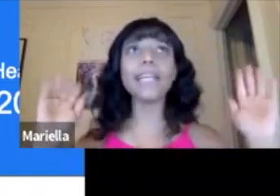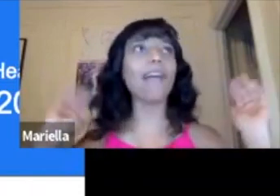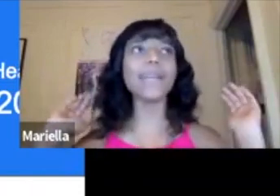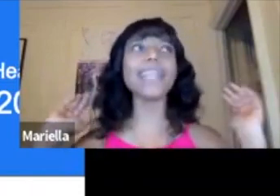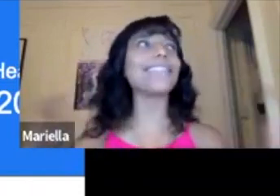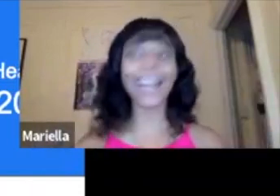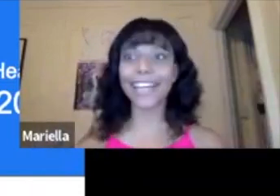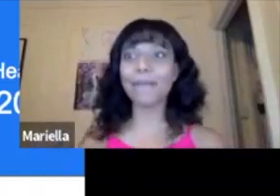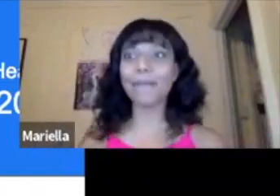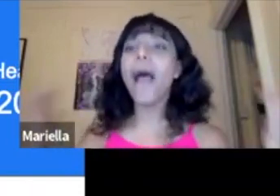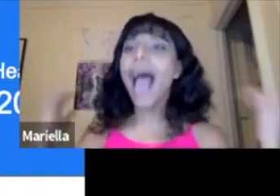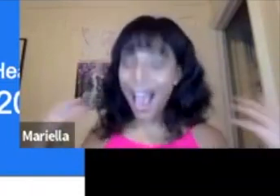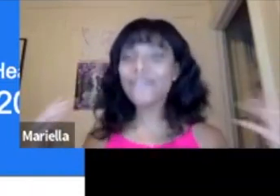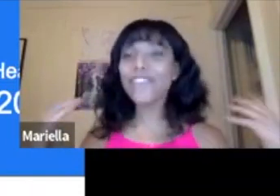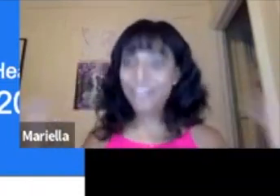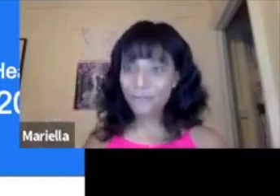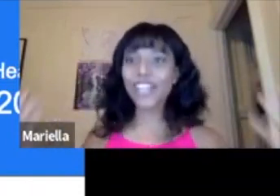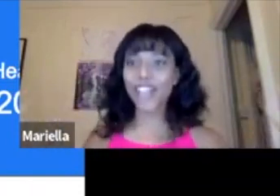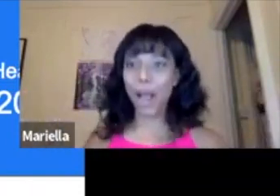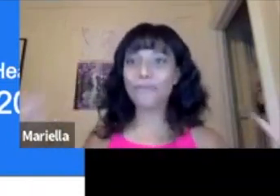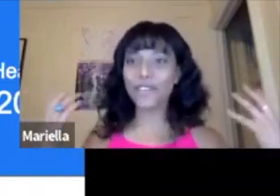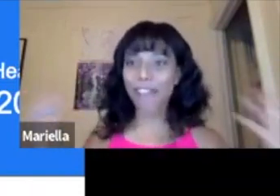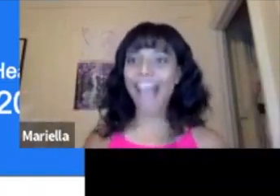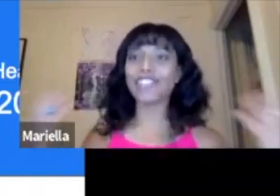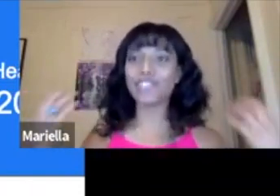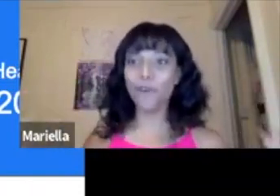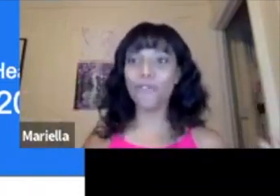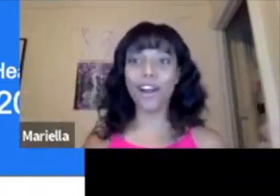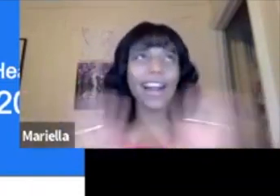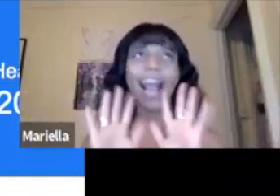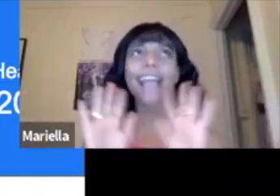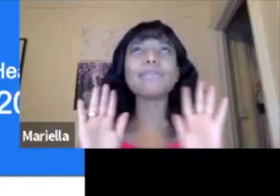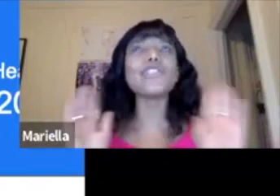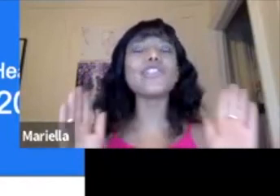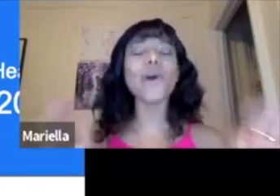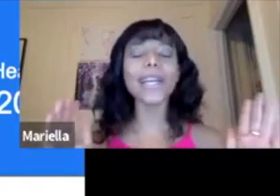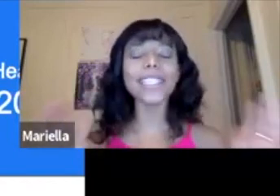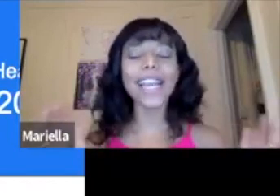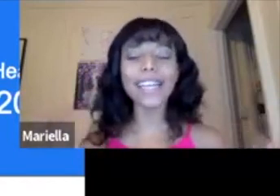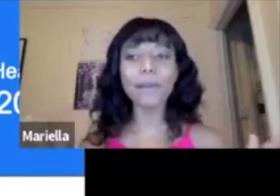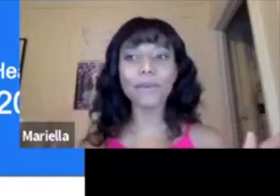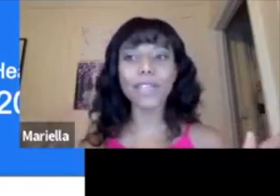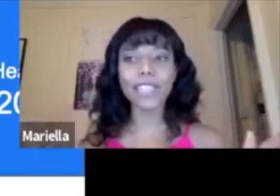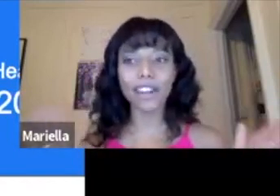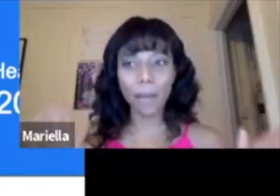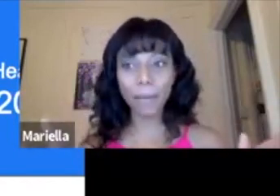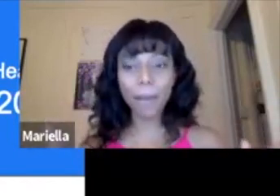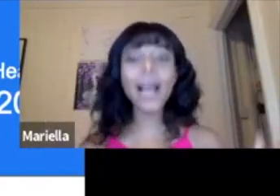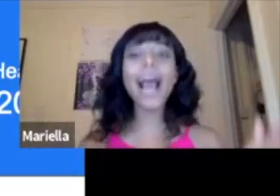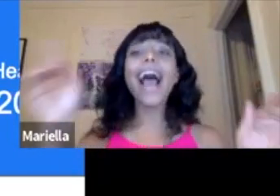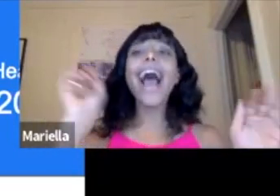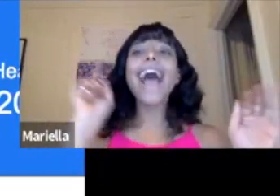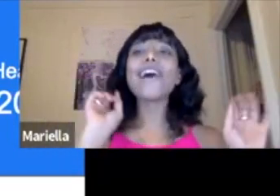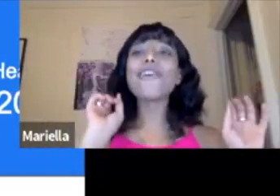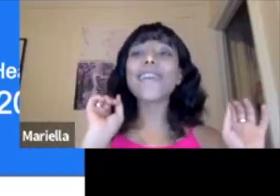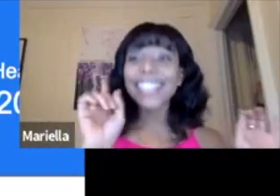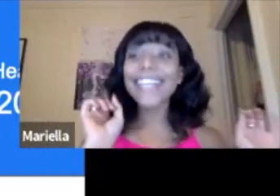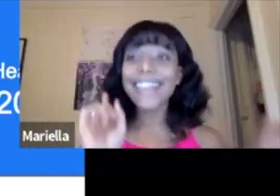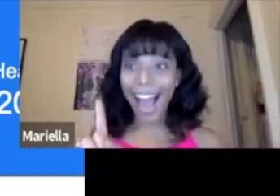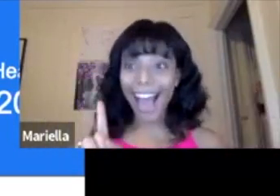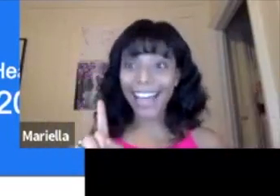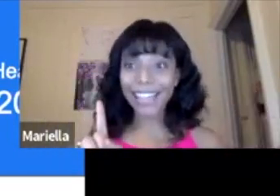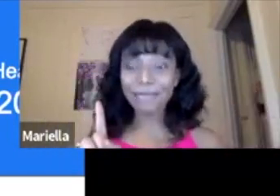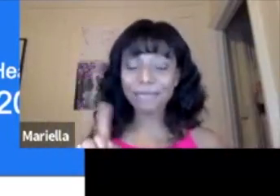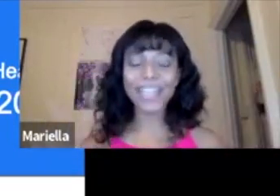I mean, I've been excited about every workshop we've had so far. I am so excited about the ones that are coming up. And I'll get